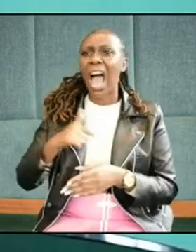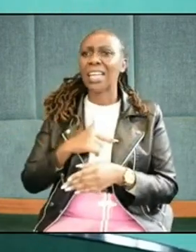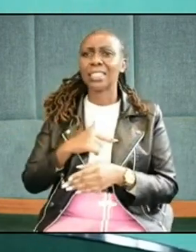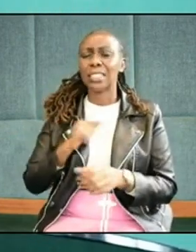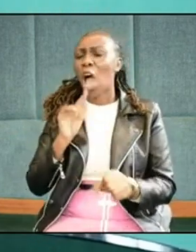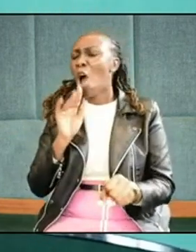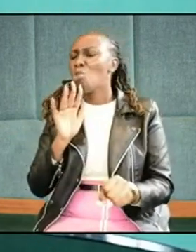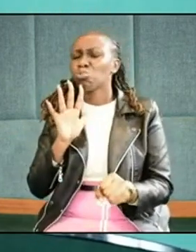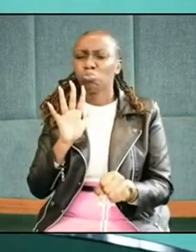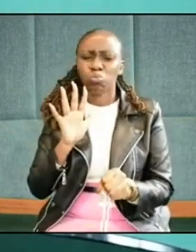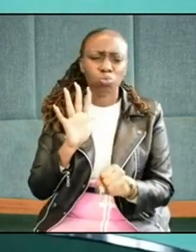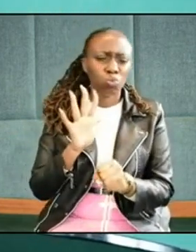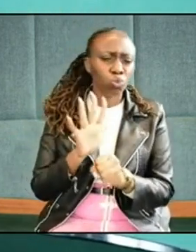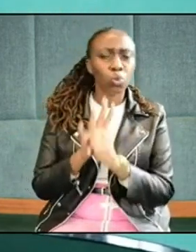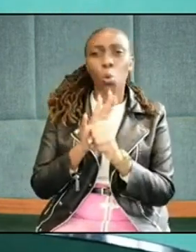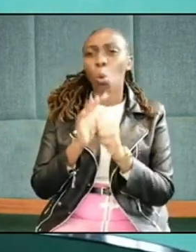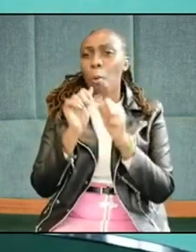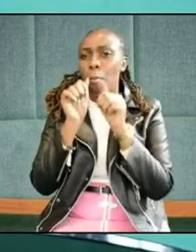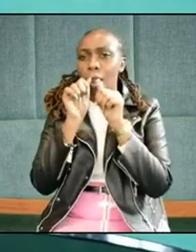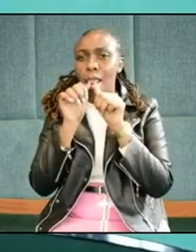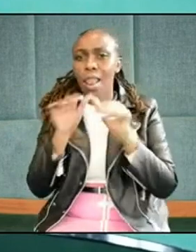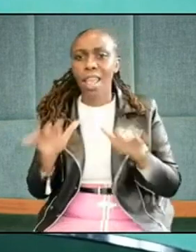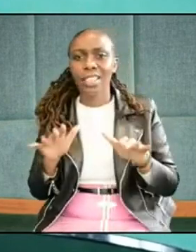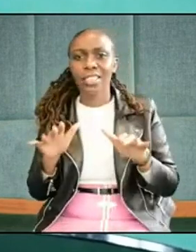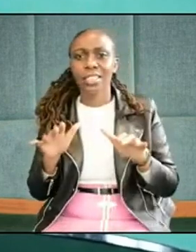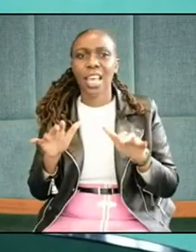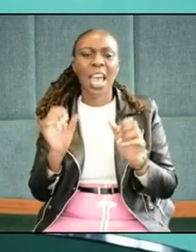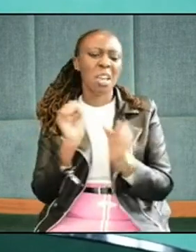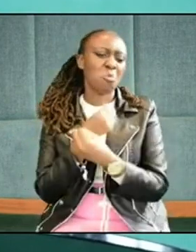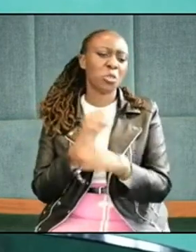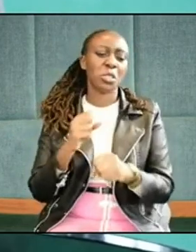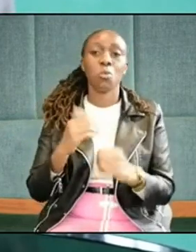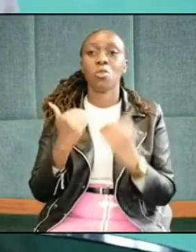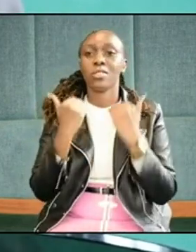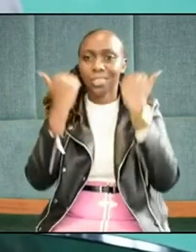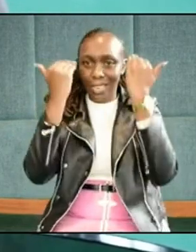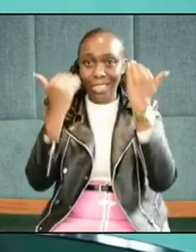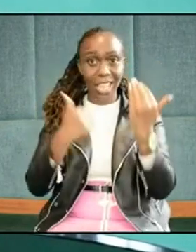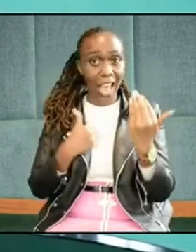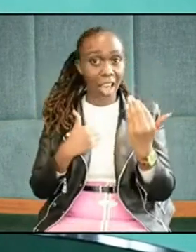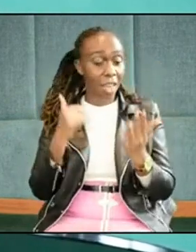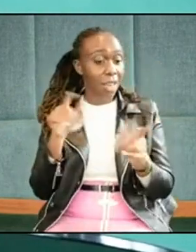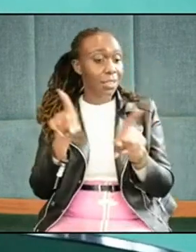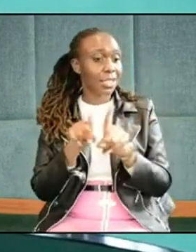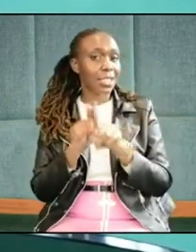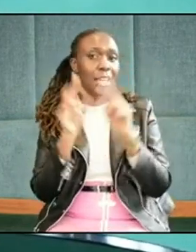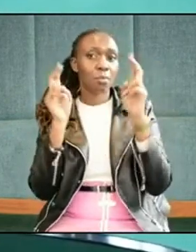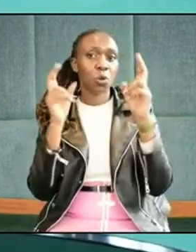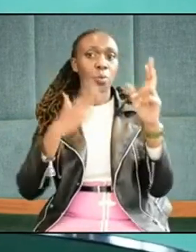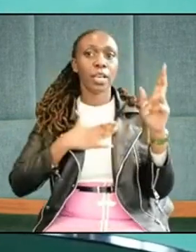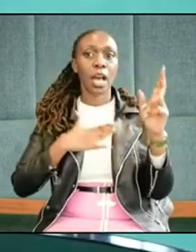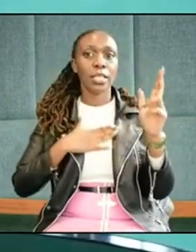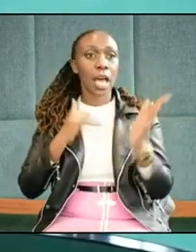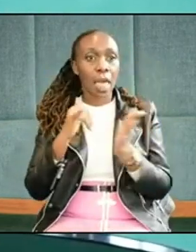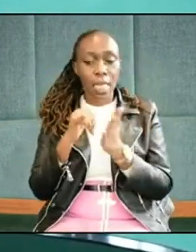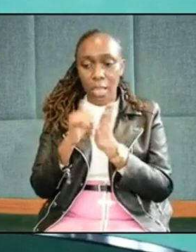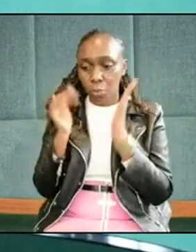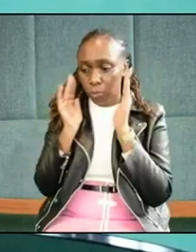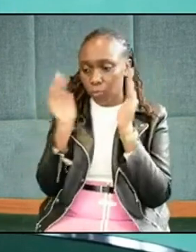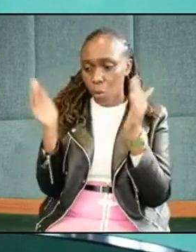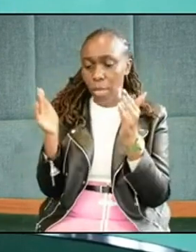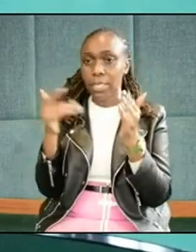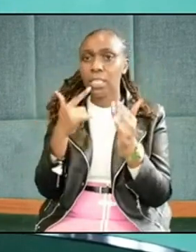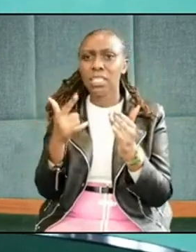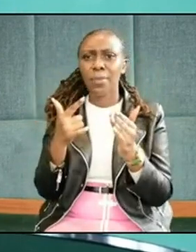blessed to be stressed to be in the presence of God. And this is our sermon title this morning that we are looking at, to